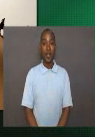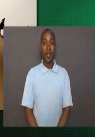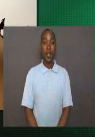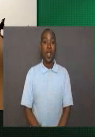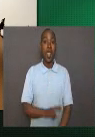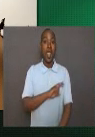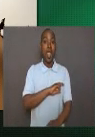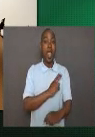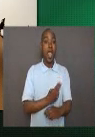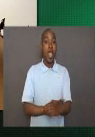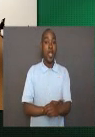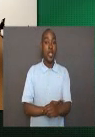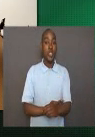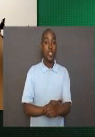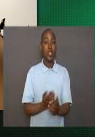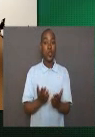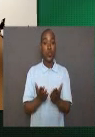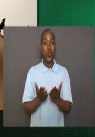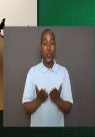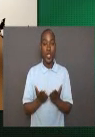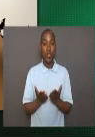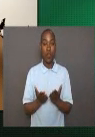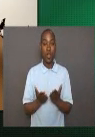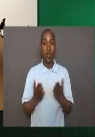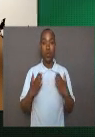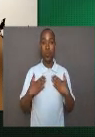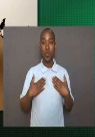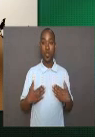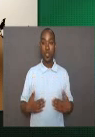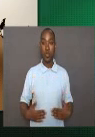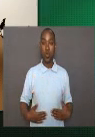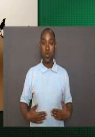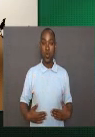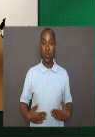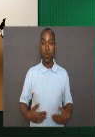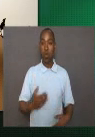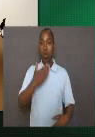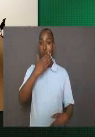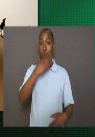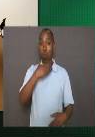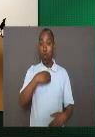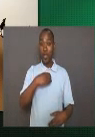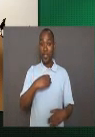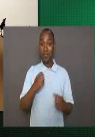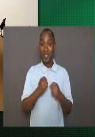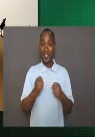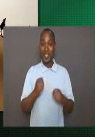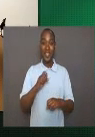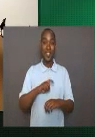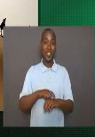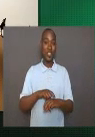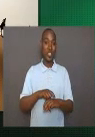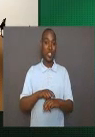Energy is required to maintain the body warmth on cold days and to